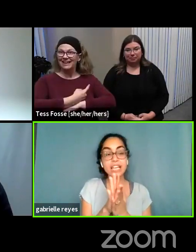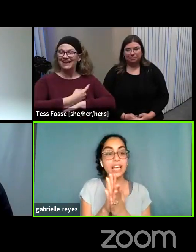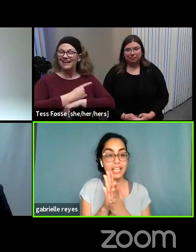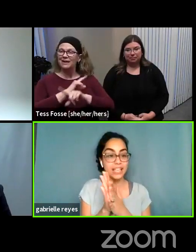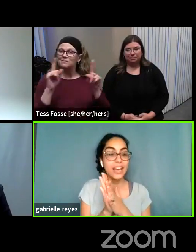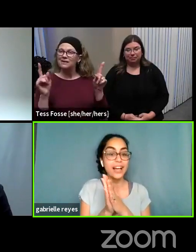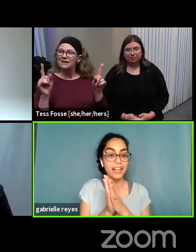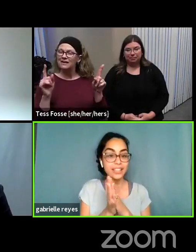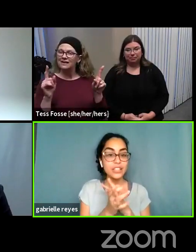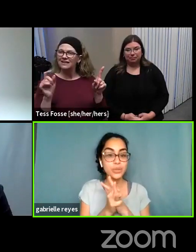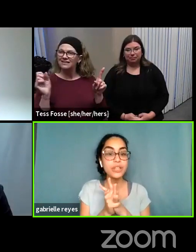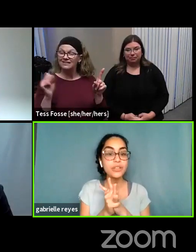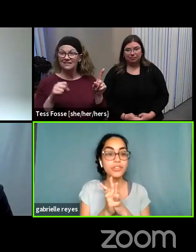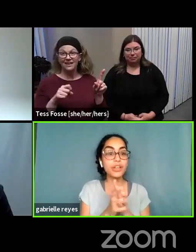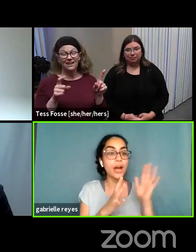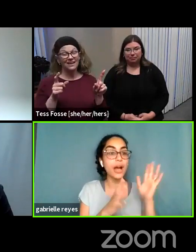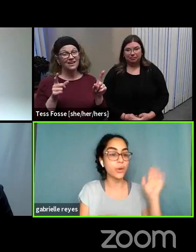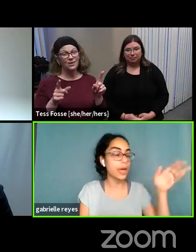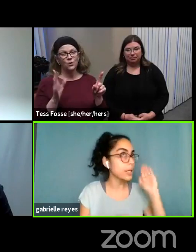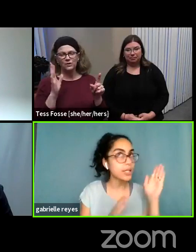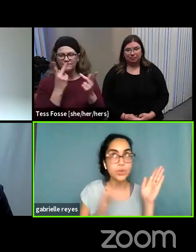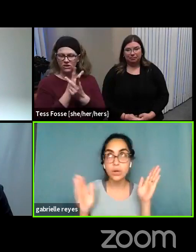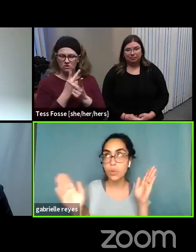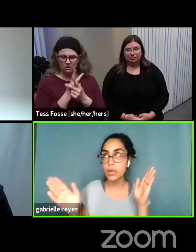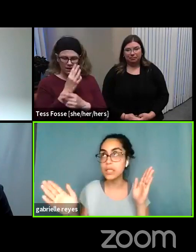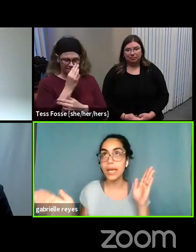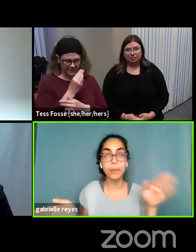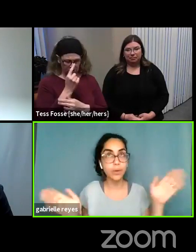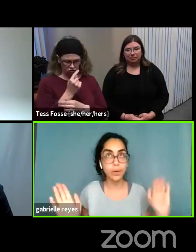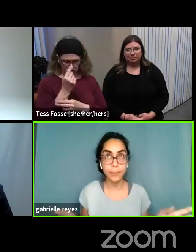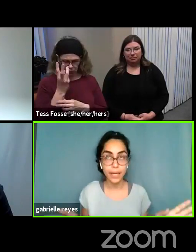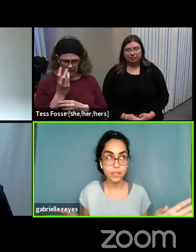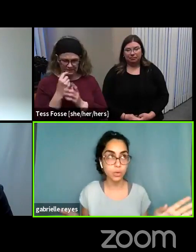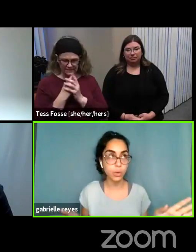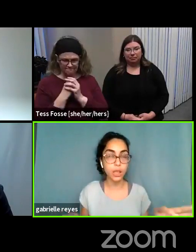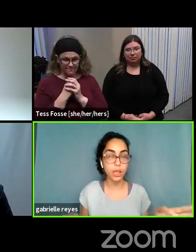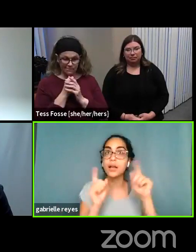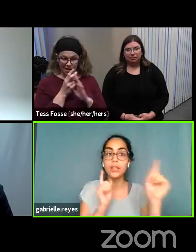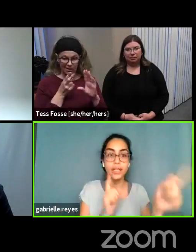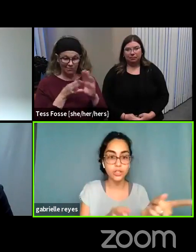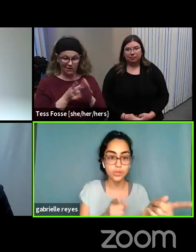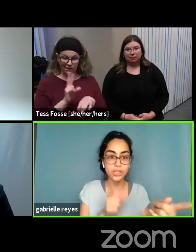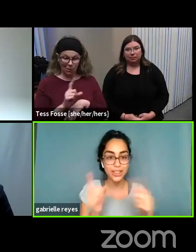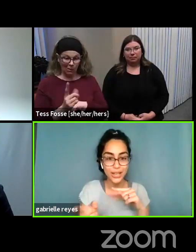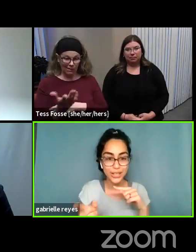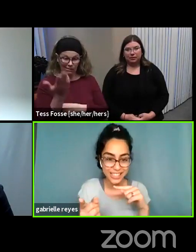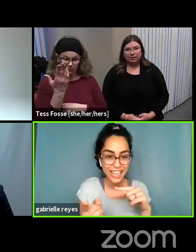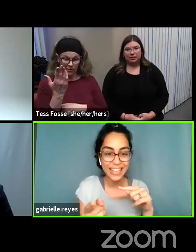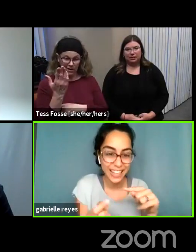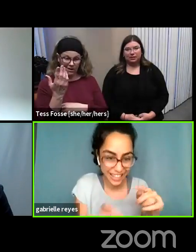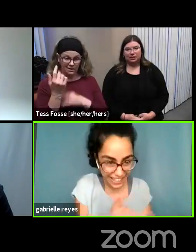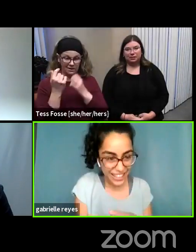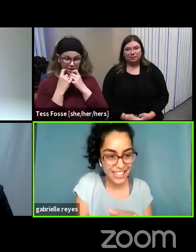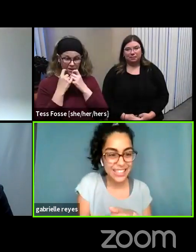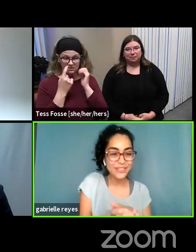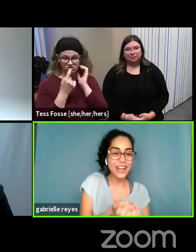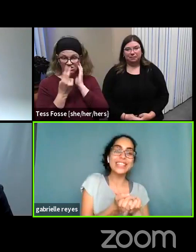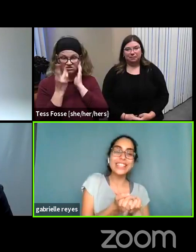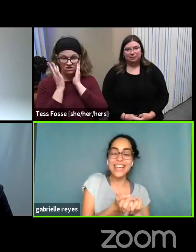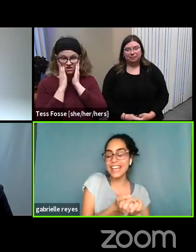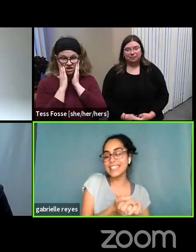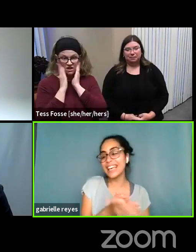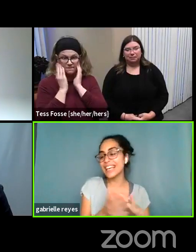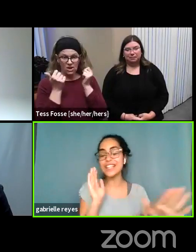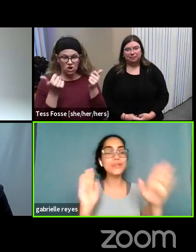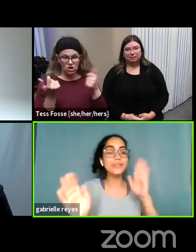But yeah, you would figure out, okay, Monday, Tuesday, Wednesday, I'm not going to get in bed until 1 o'clock. And then Tuesday and Thursday, like, is my